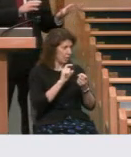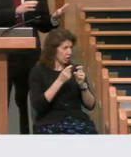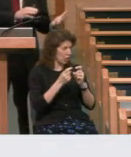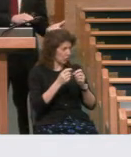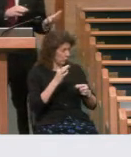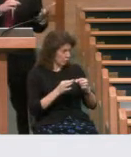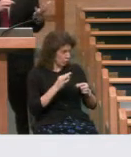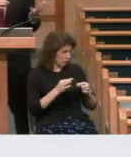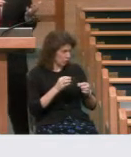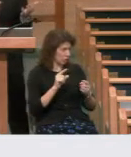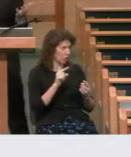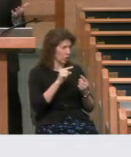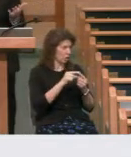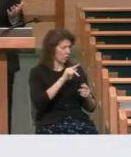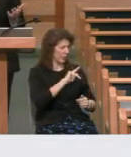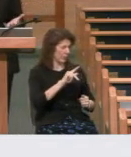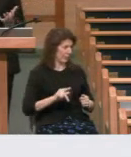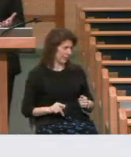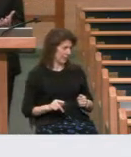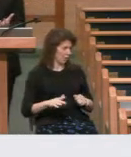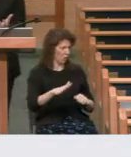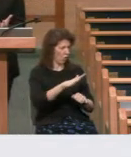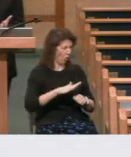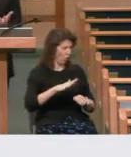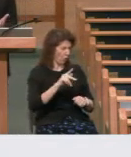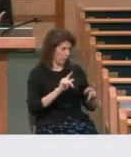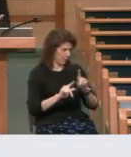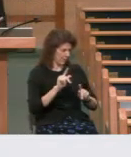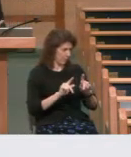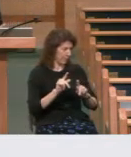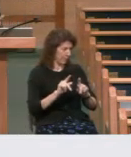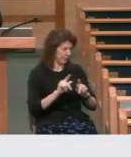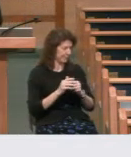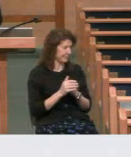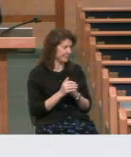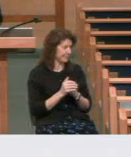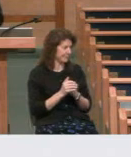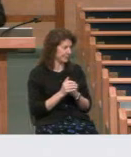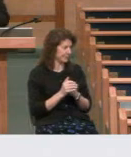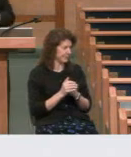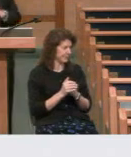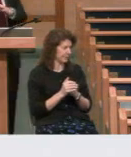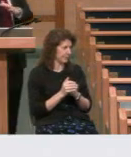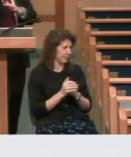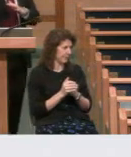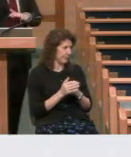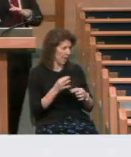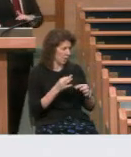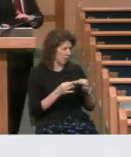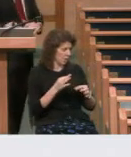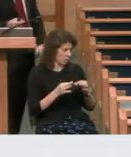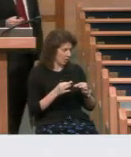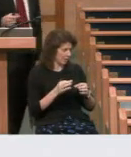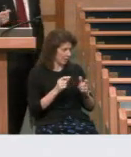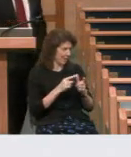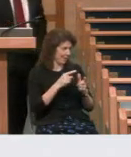this prophet and judge kind of construct that we've seen in the book of Judges, and we transition into a time of